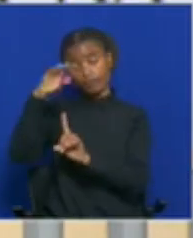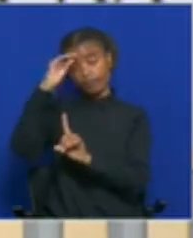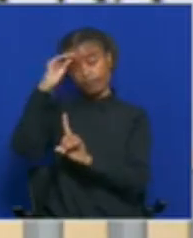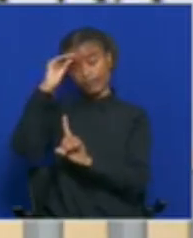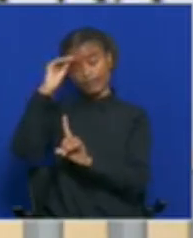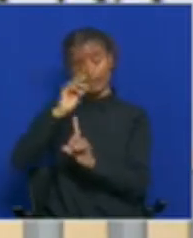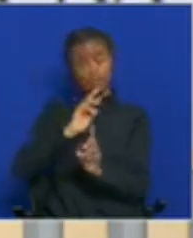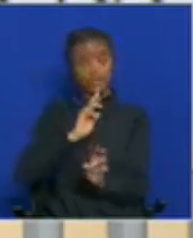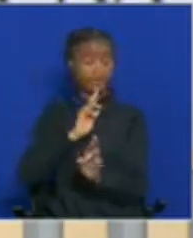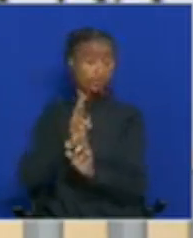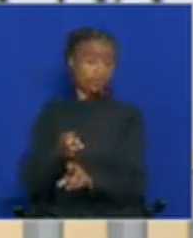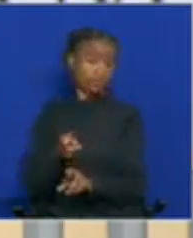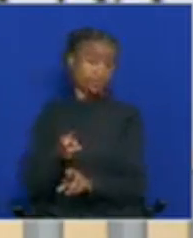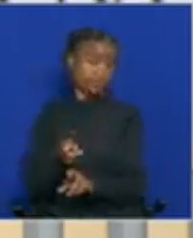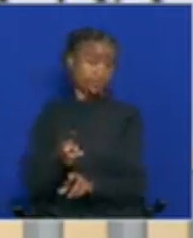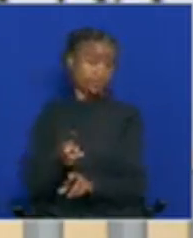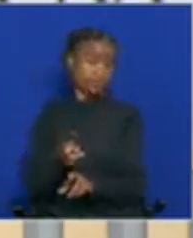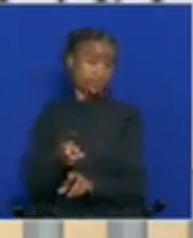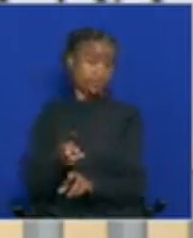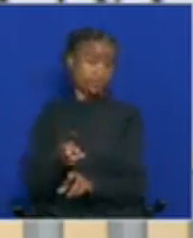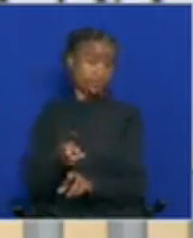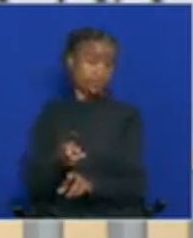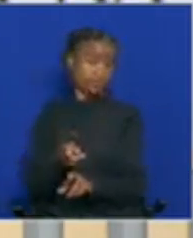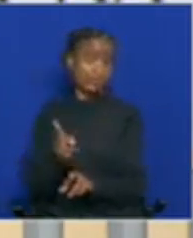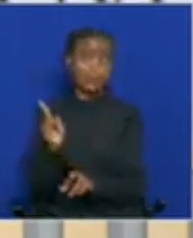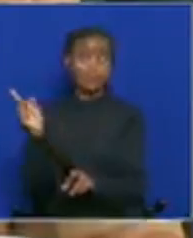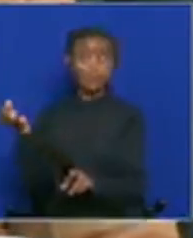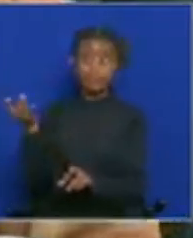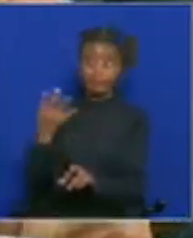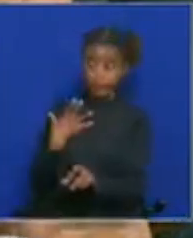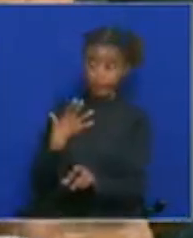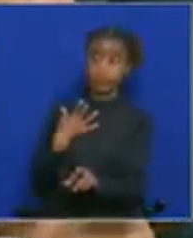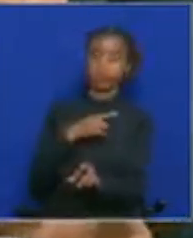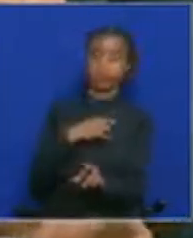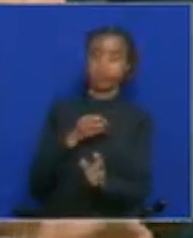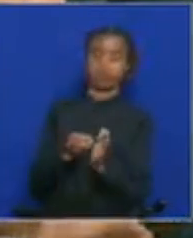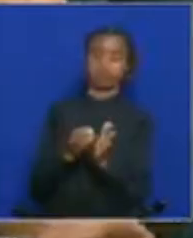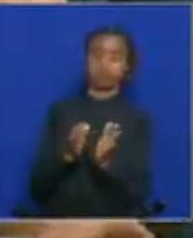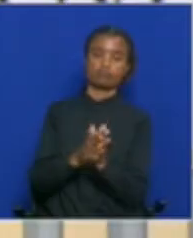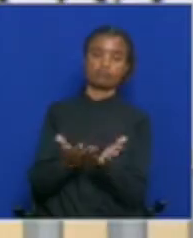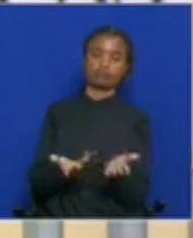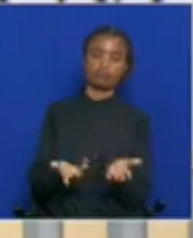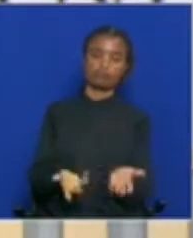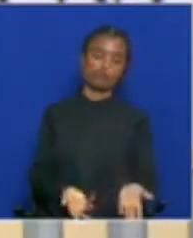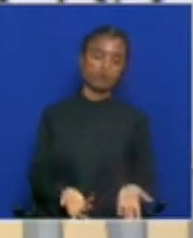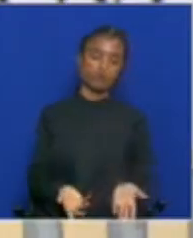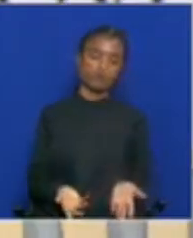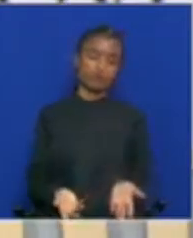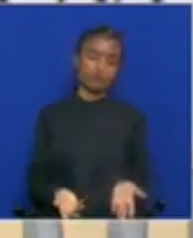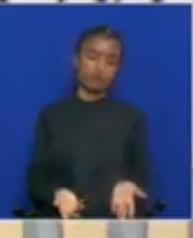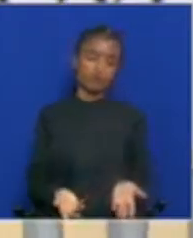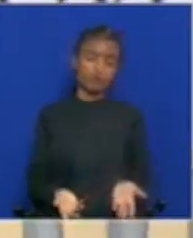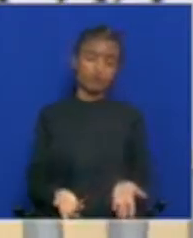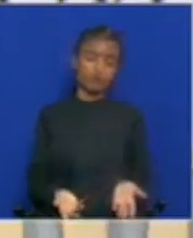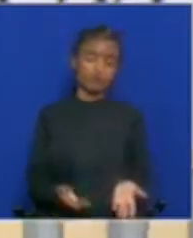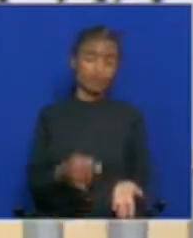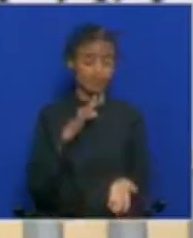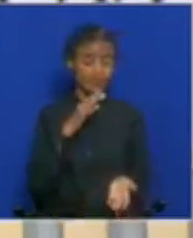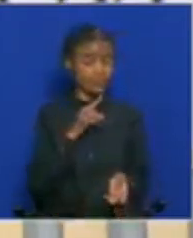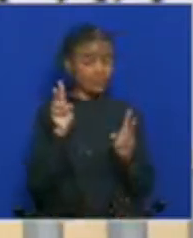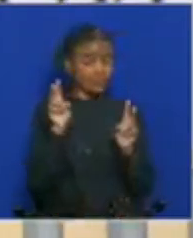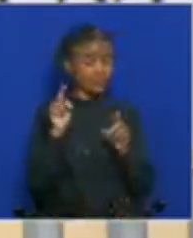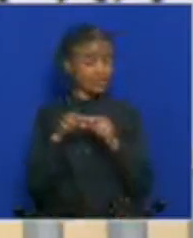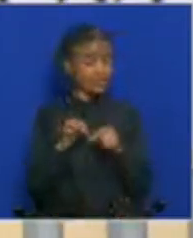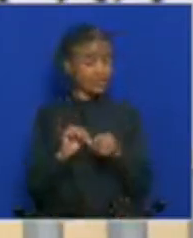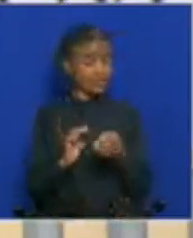the way he said it to me. And this was about the dockets? This was about the matters dockets. In these dockets? That is correct,